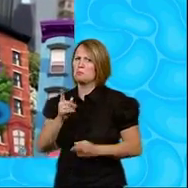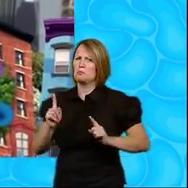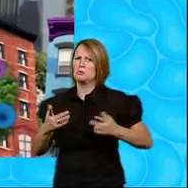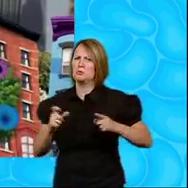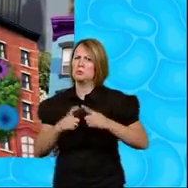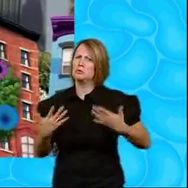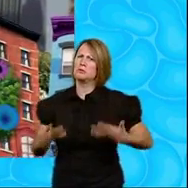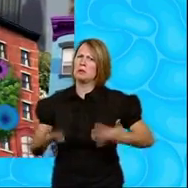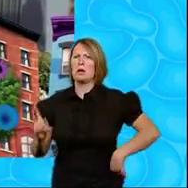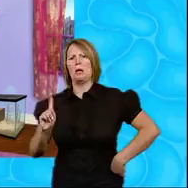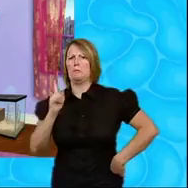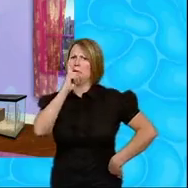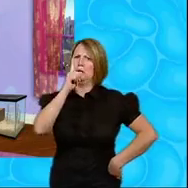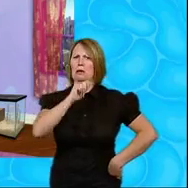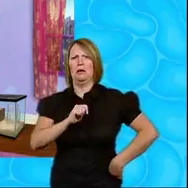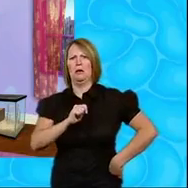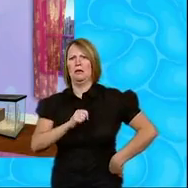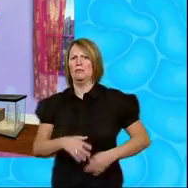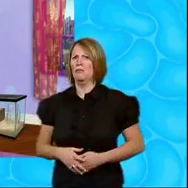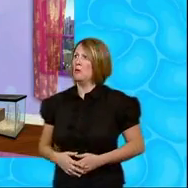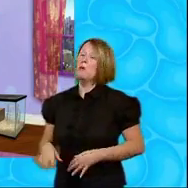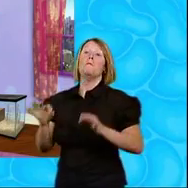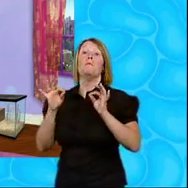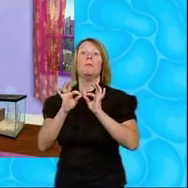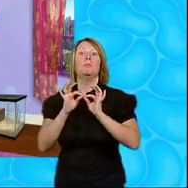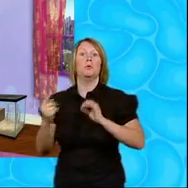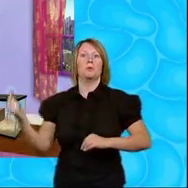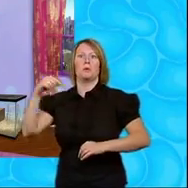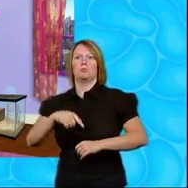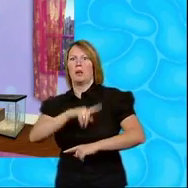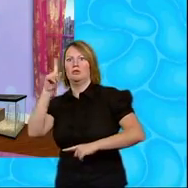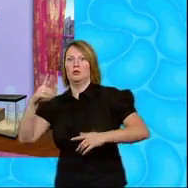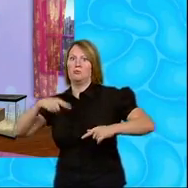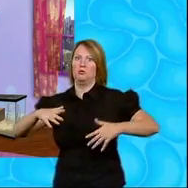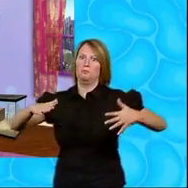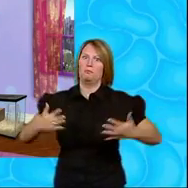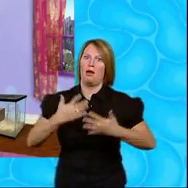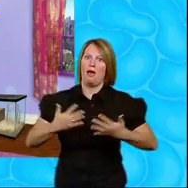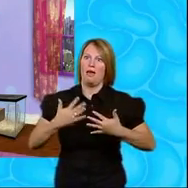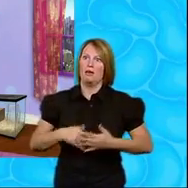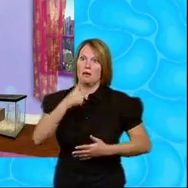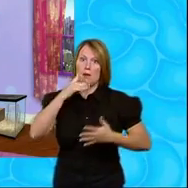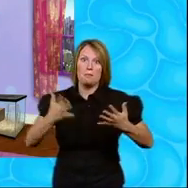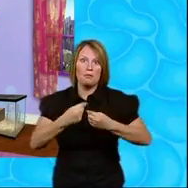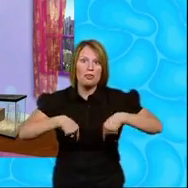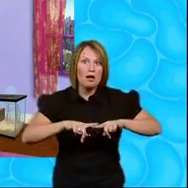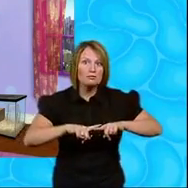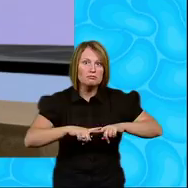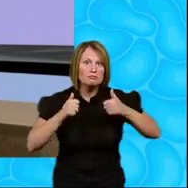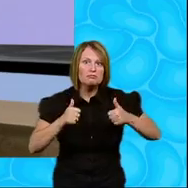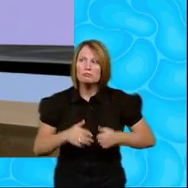What are you doing today, Pinky? Bobby Boom is coming over later to play. You can play with us if you want.